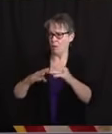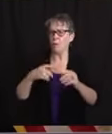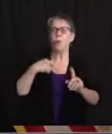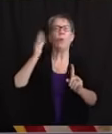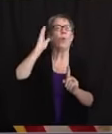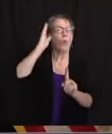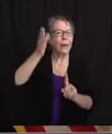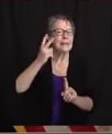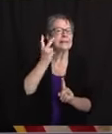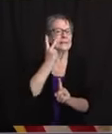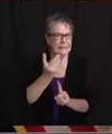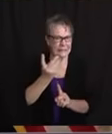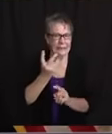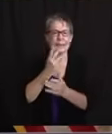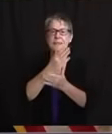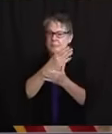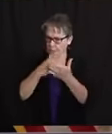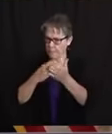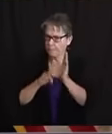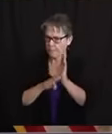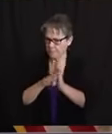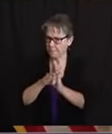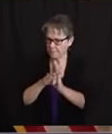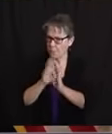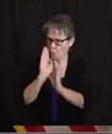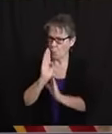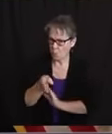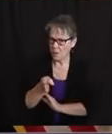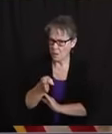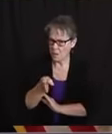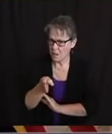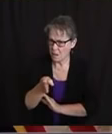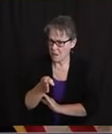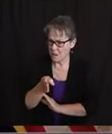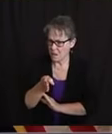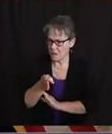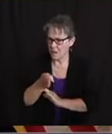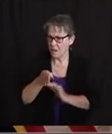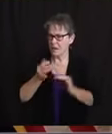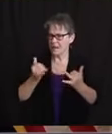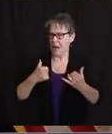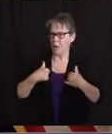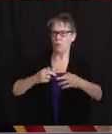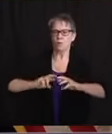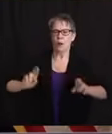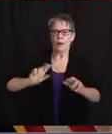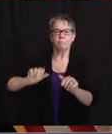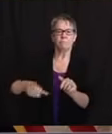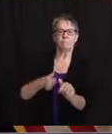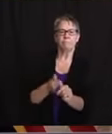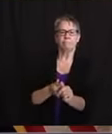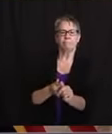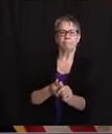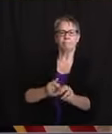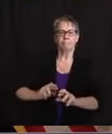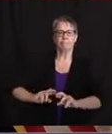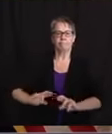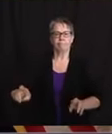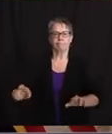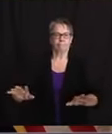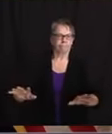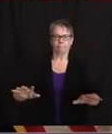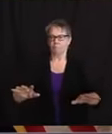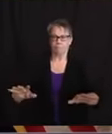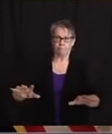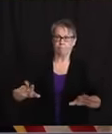period. And so we're preparing for that. That's part of the reason why we're, that not only in my remarks, but in Judy's, in both testing and contact tracing, we